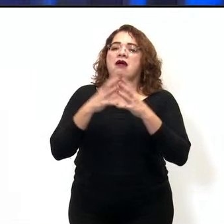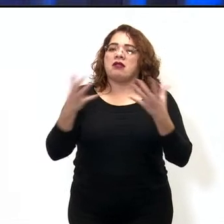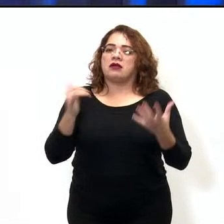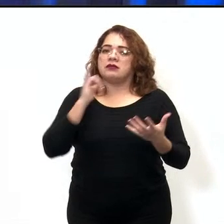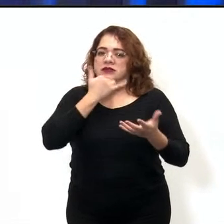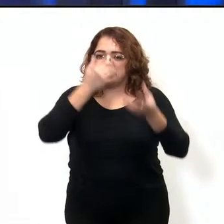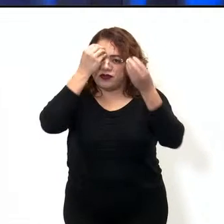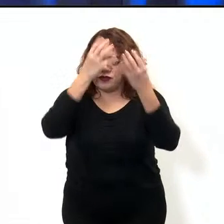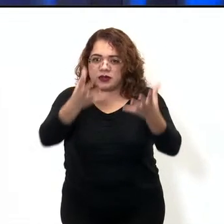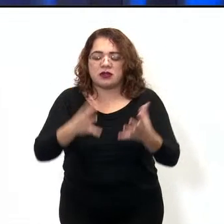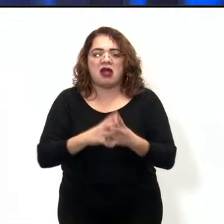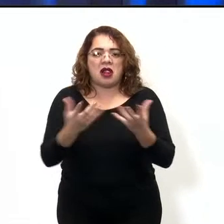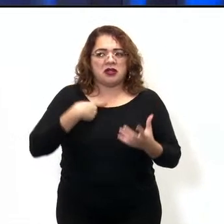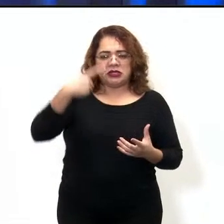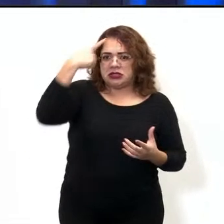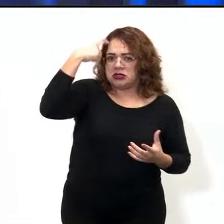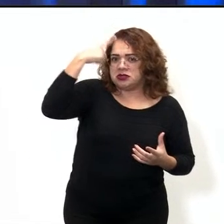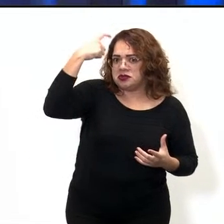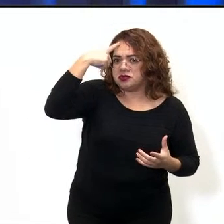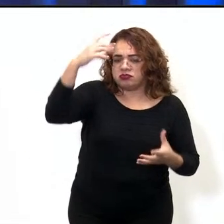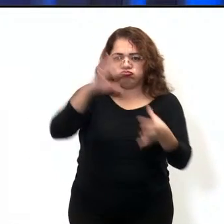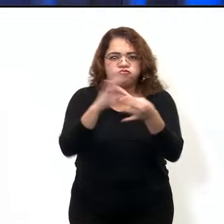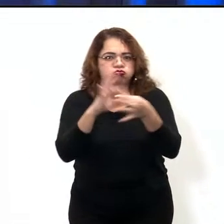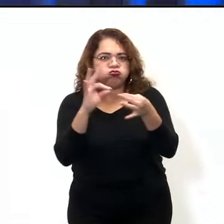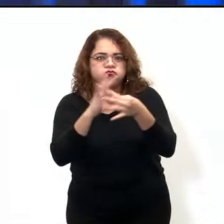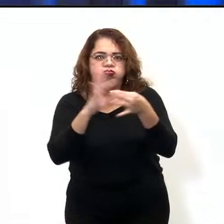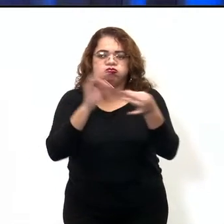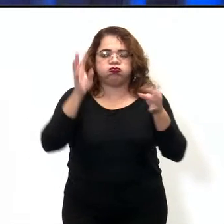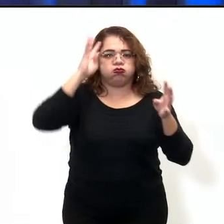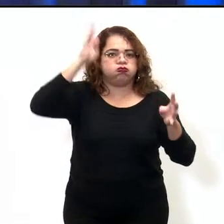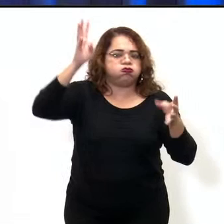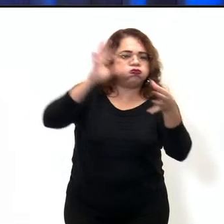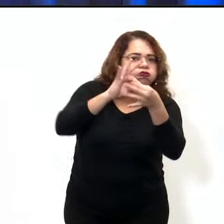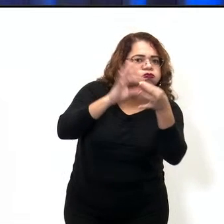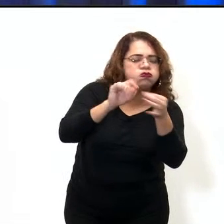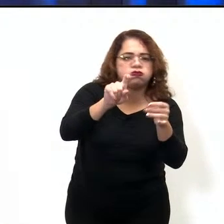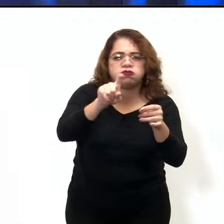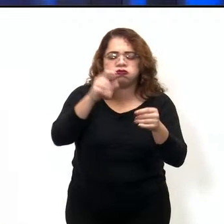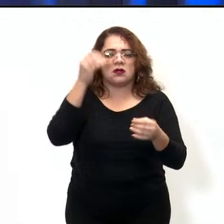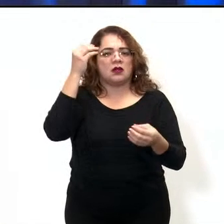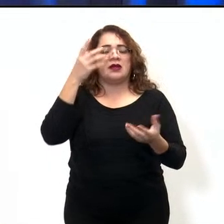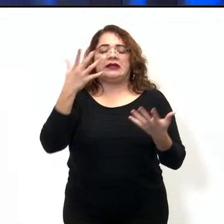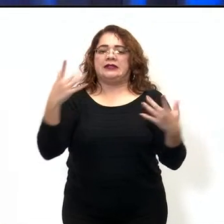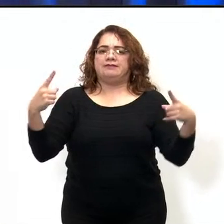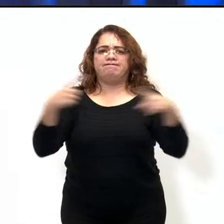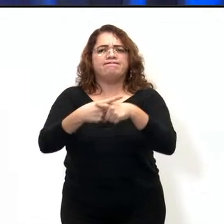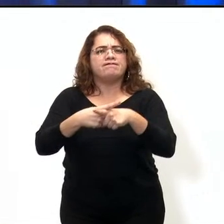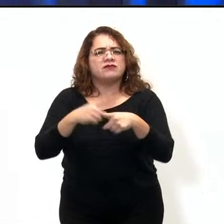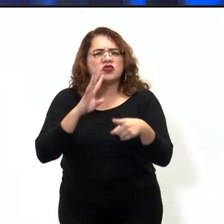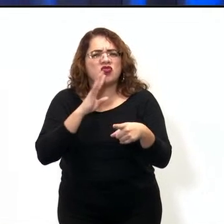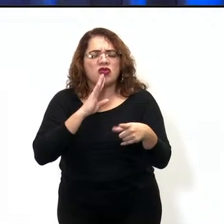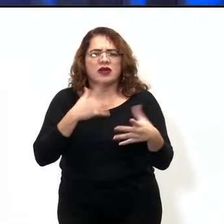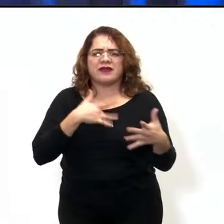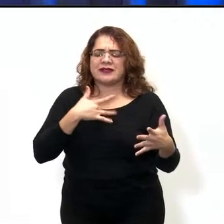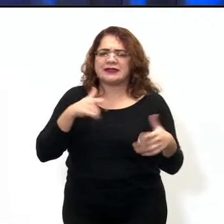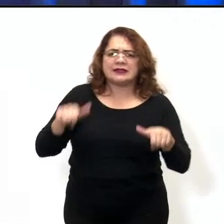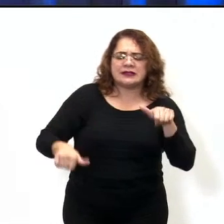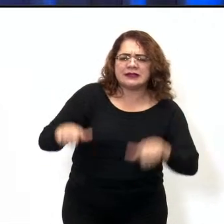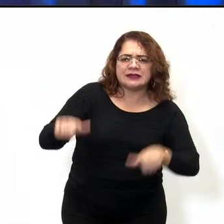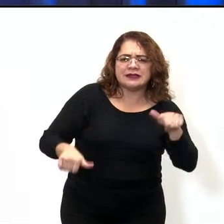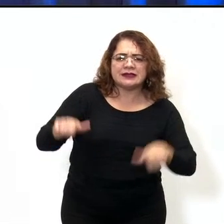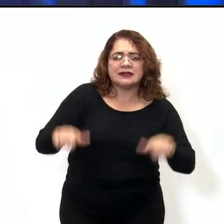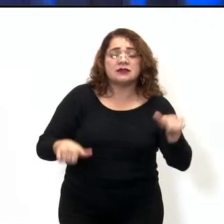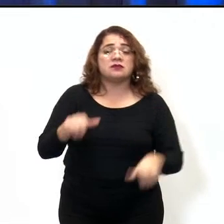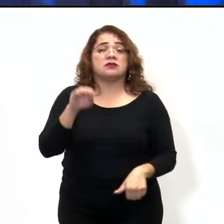a lot of sort of conspiracy theory. I understand there's just so much mixed messaging. Please know that